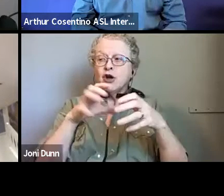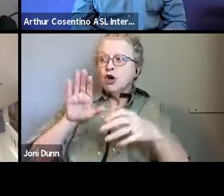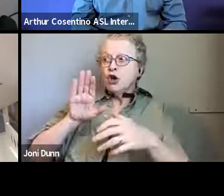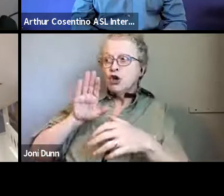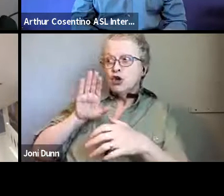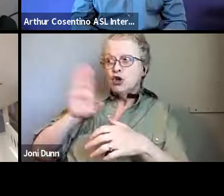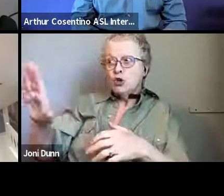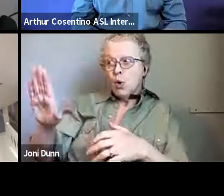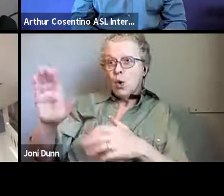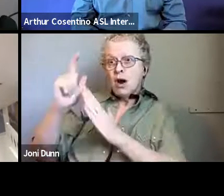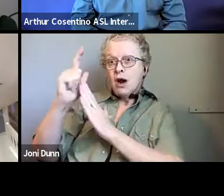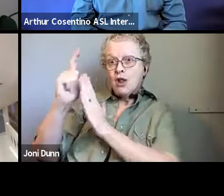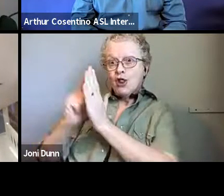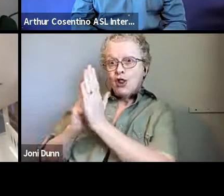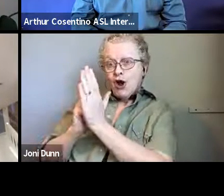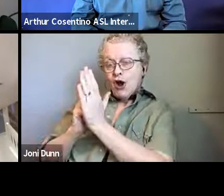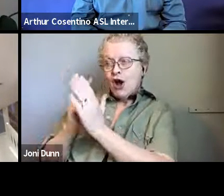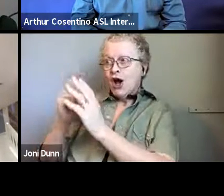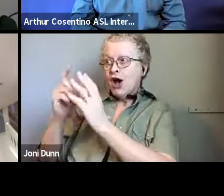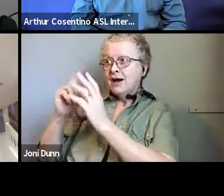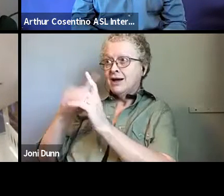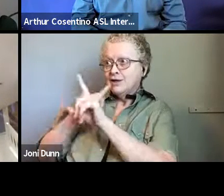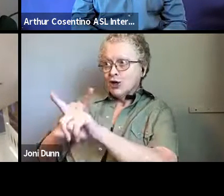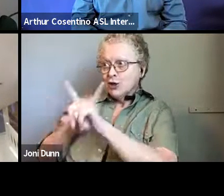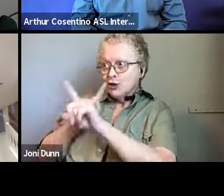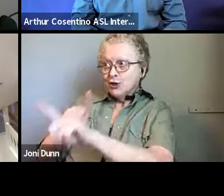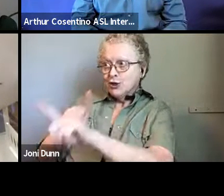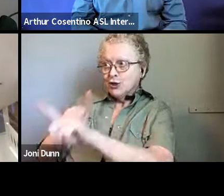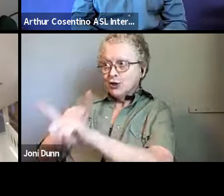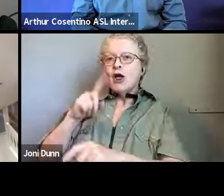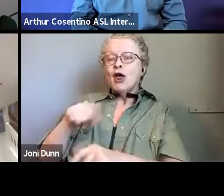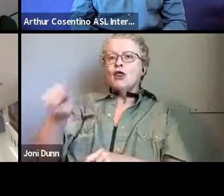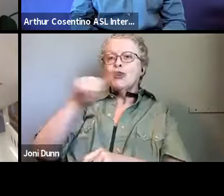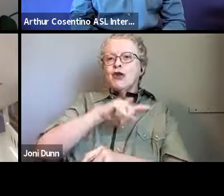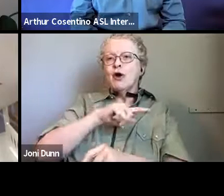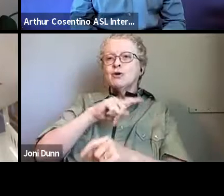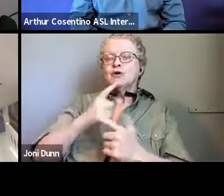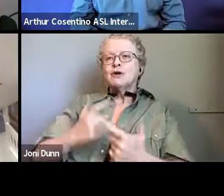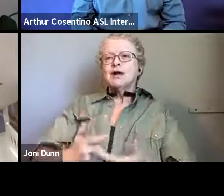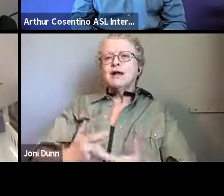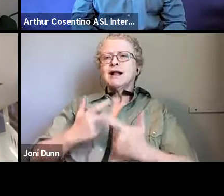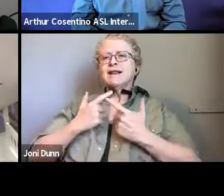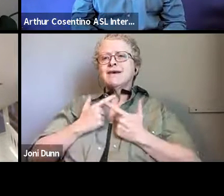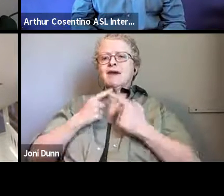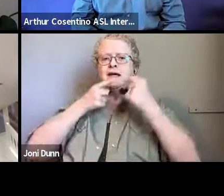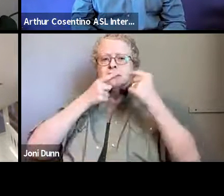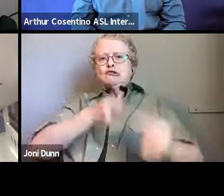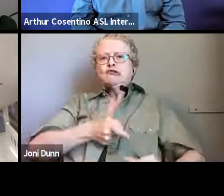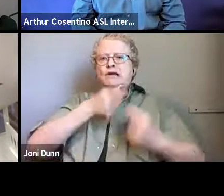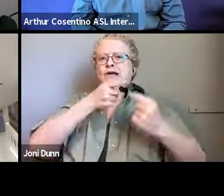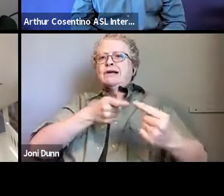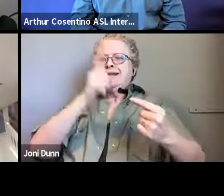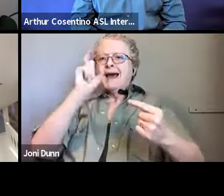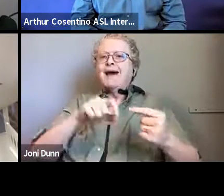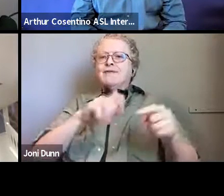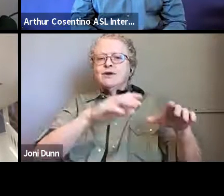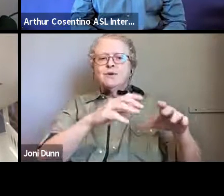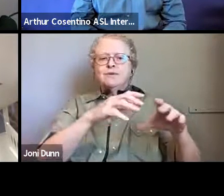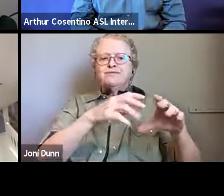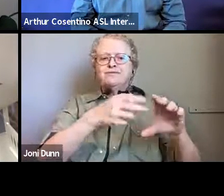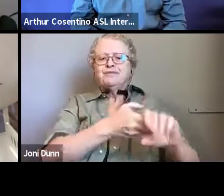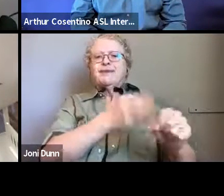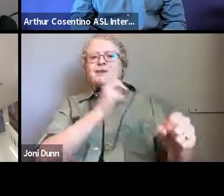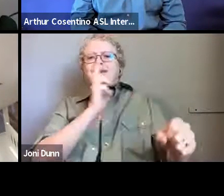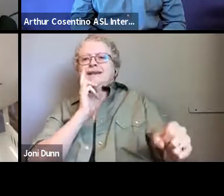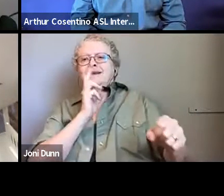solutions. The folks that are sitting and living in the struggles know how to get out of the struggles. They know the supports that they need to get there, right? So those are the